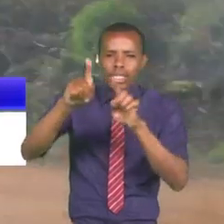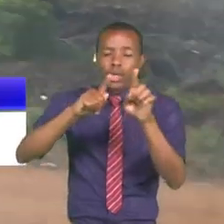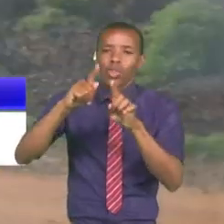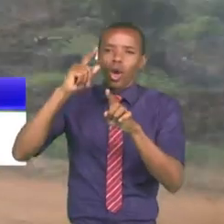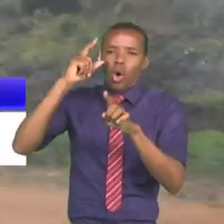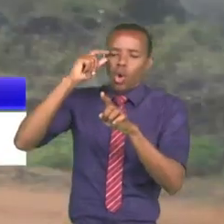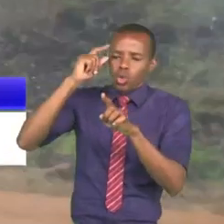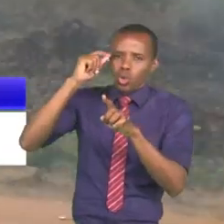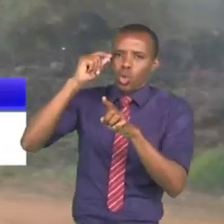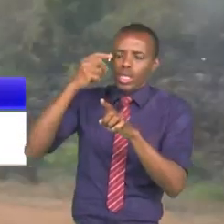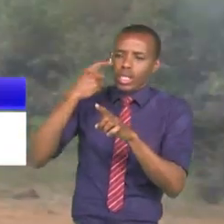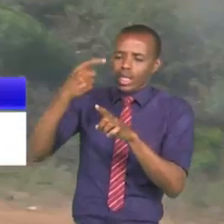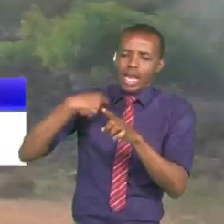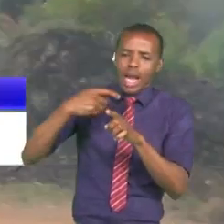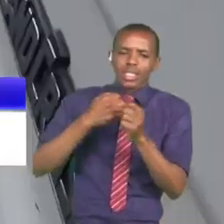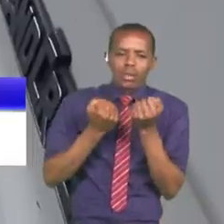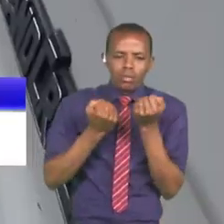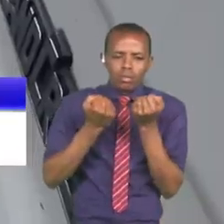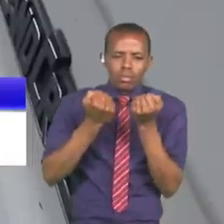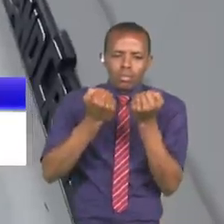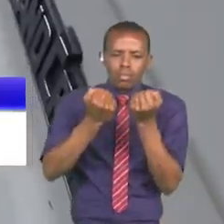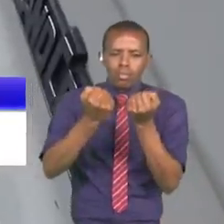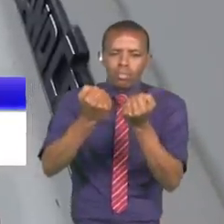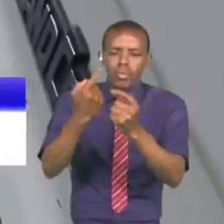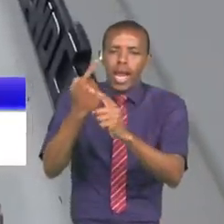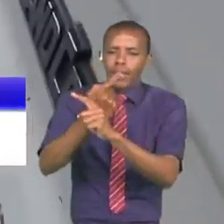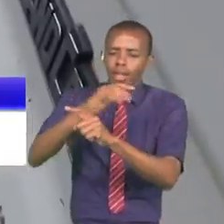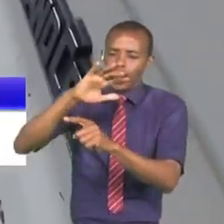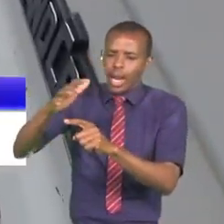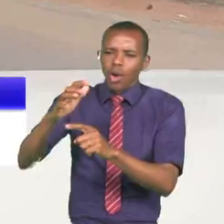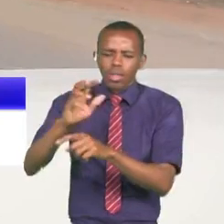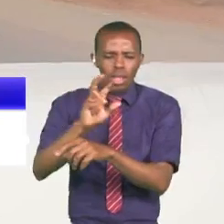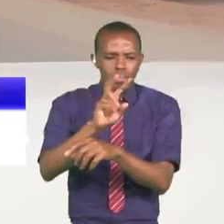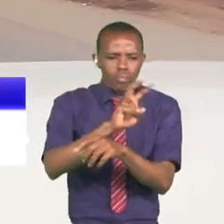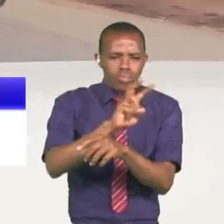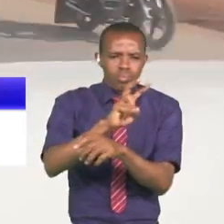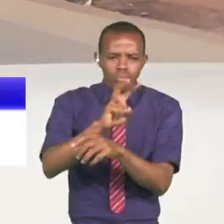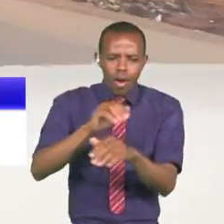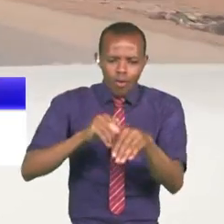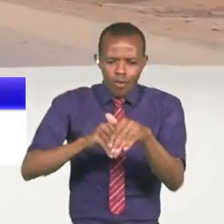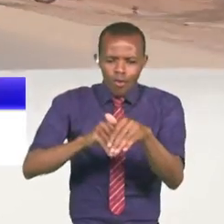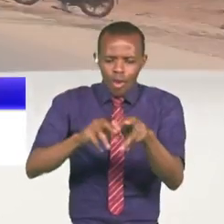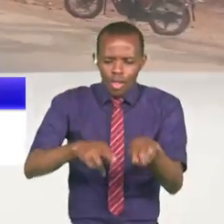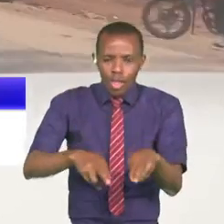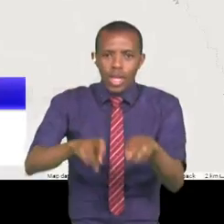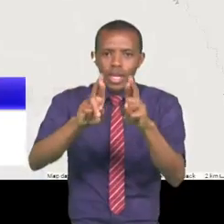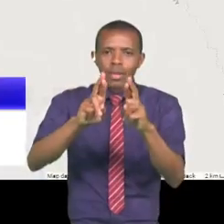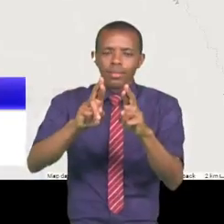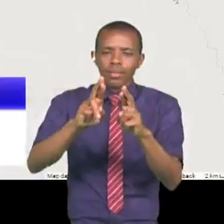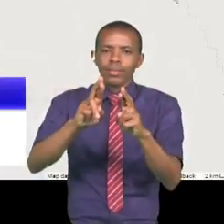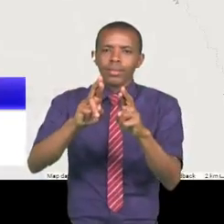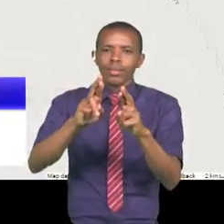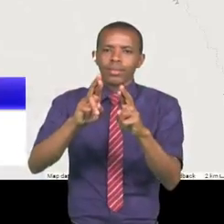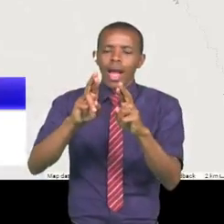Kenya would see us drive through several counties as we trace down this river of death that snakes its way